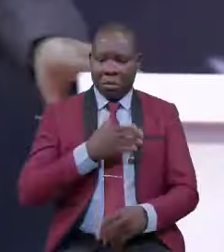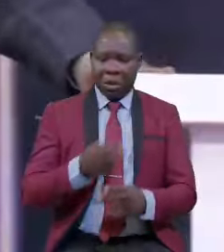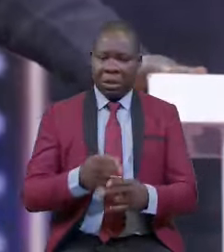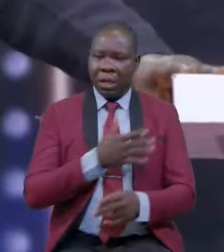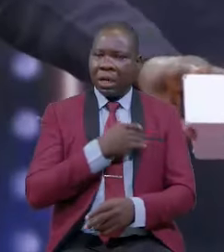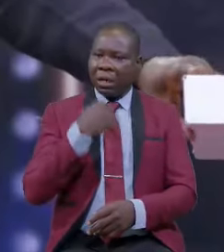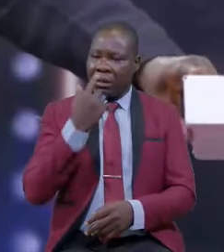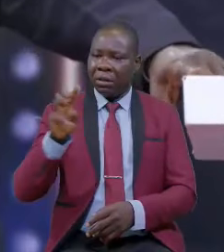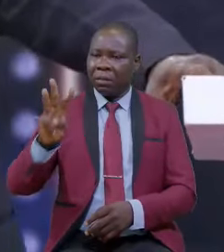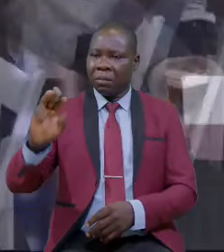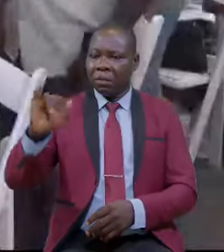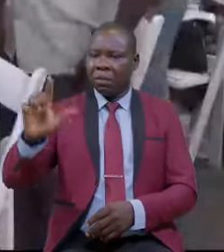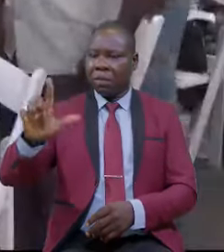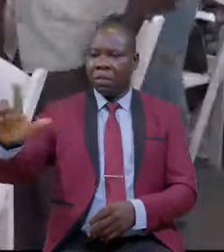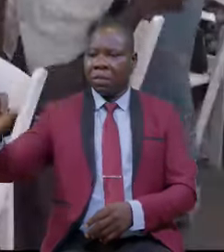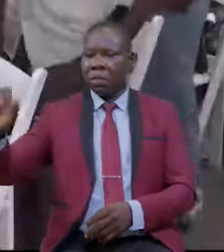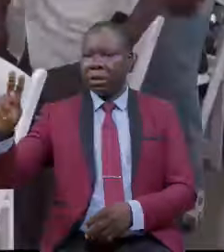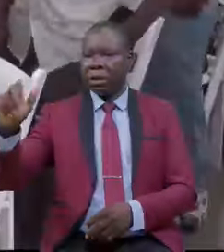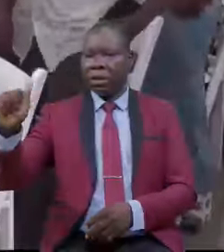Everybody praise the Lord.